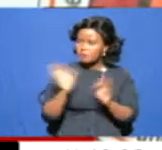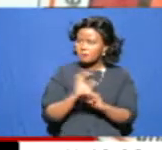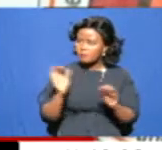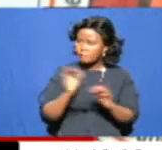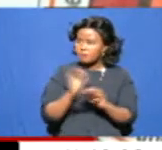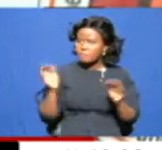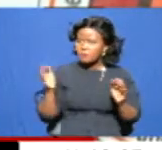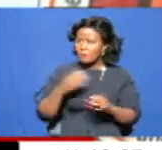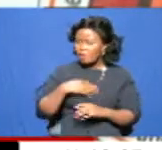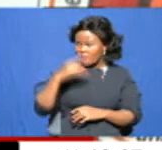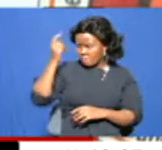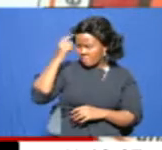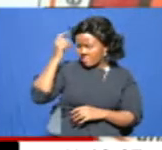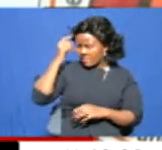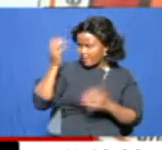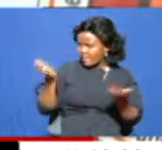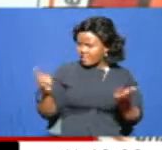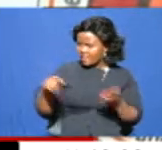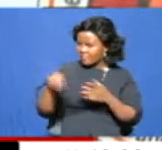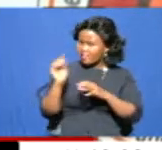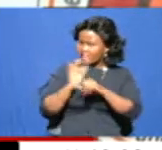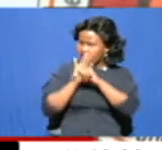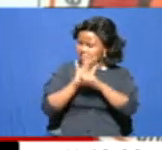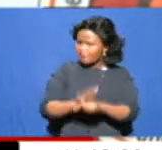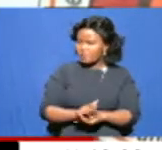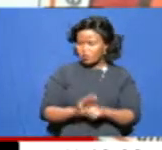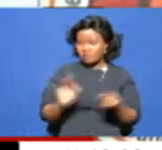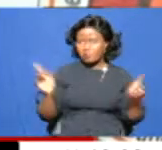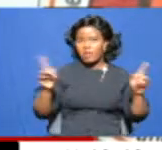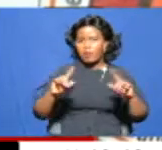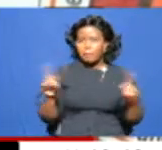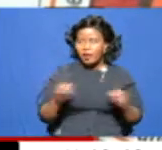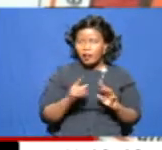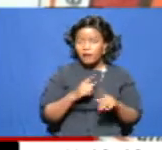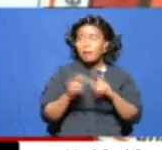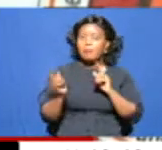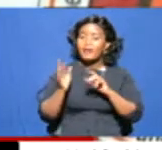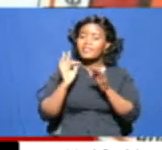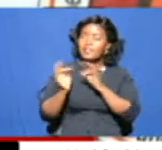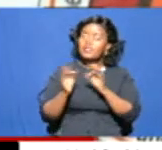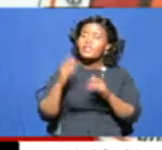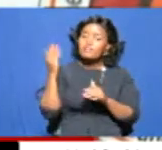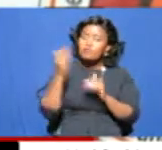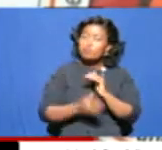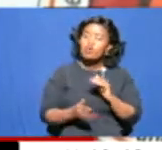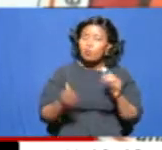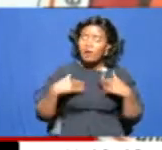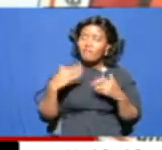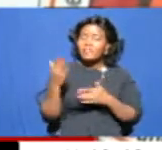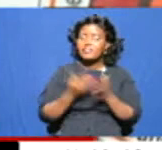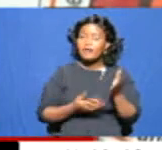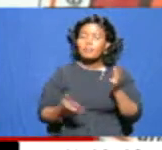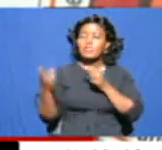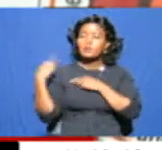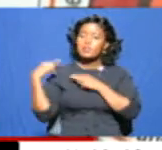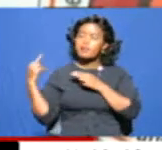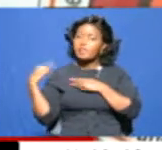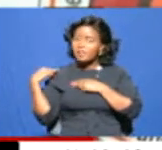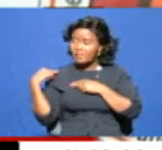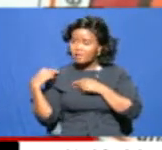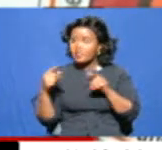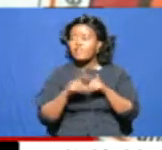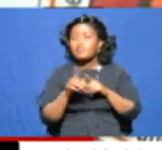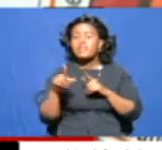think it is like it is discrimination per se. But when you stop now taking up some certain roles and responsibilities, you'll find that even your career